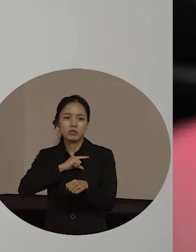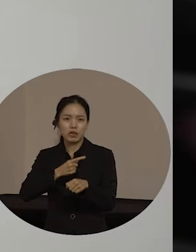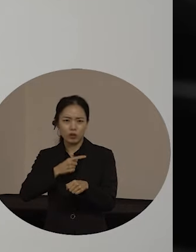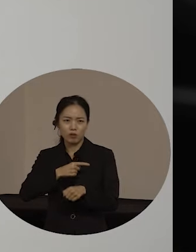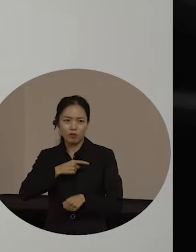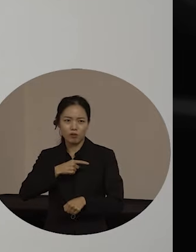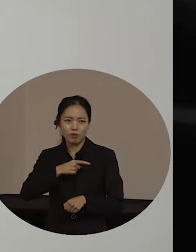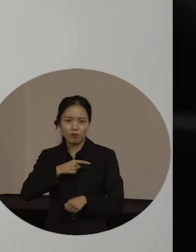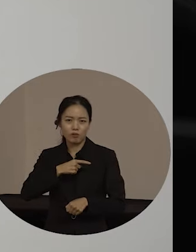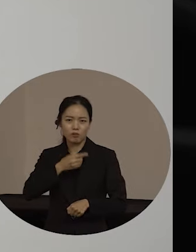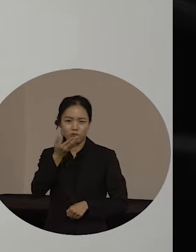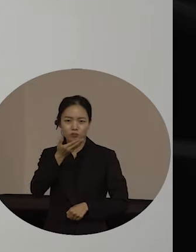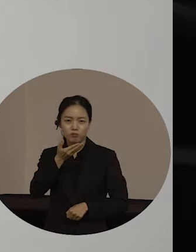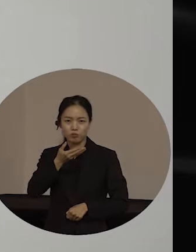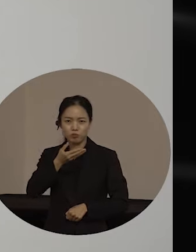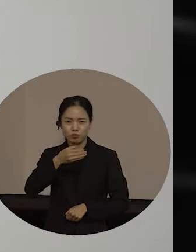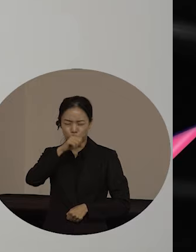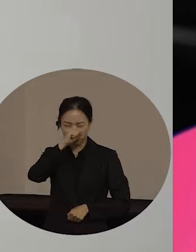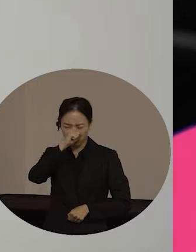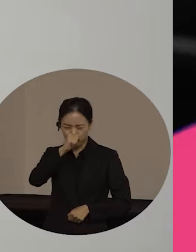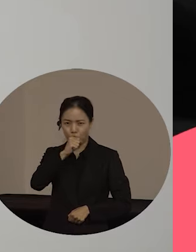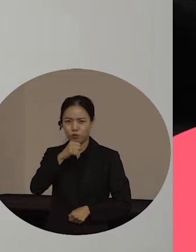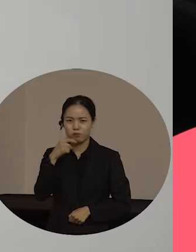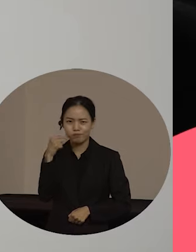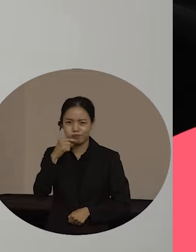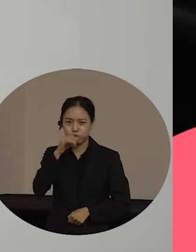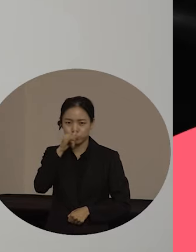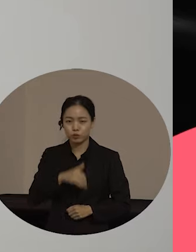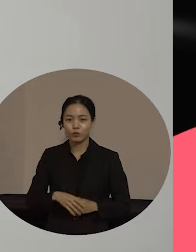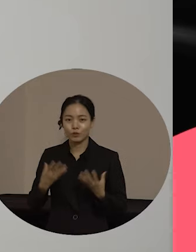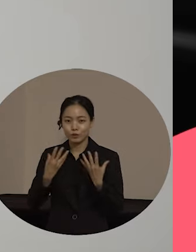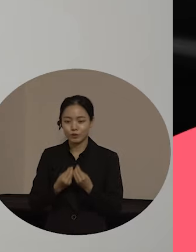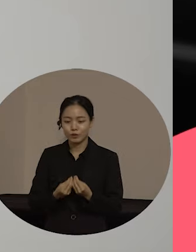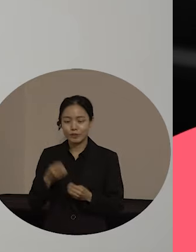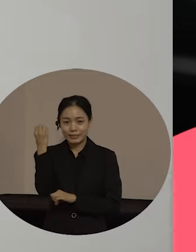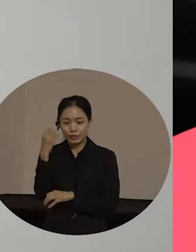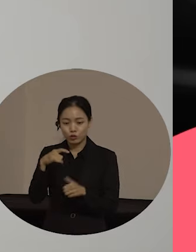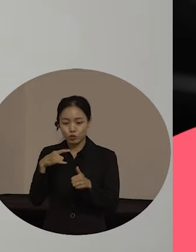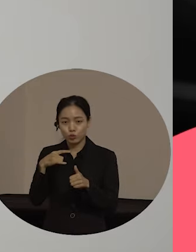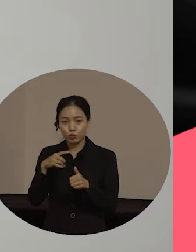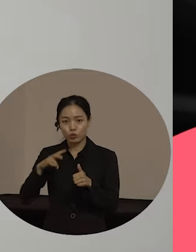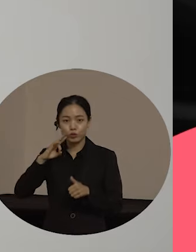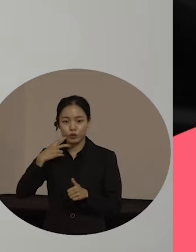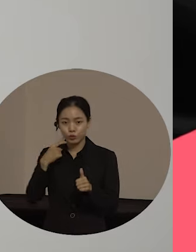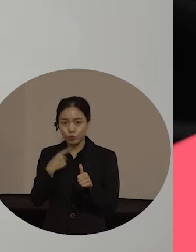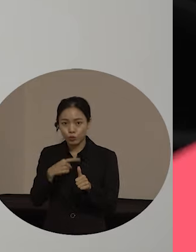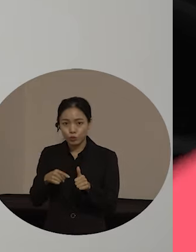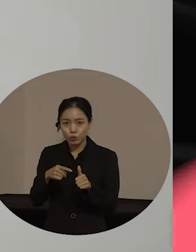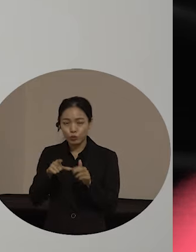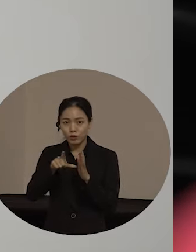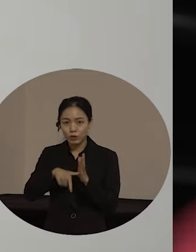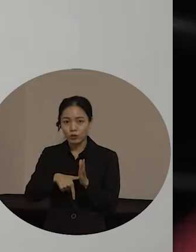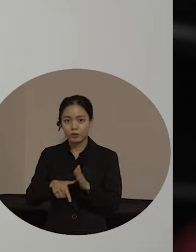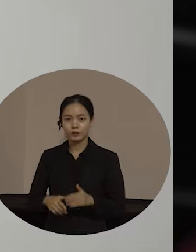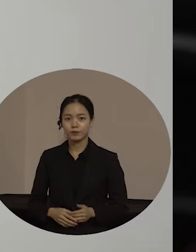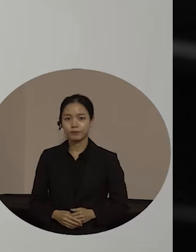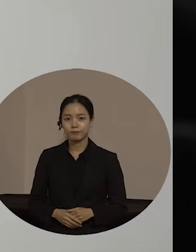for example, in the basic education in the arts, at some level in these studies, there are